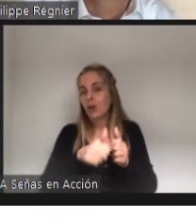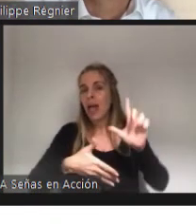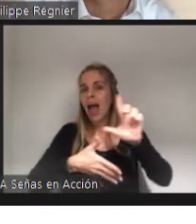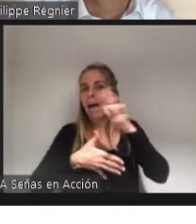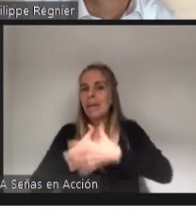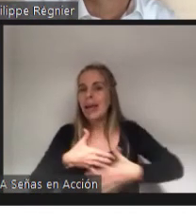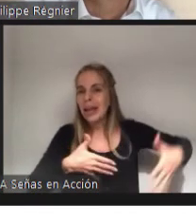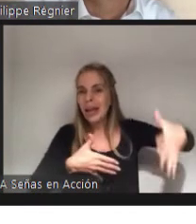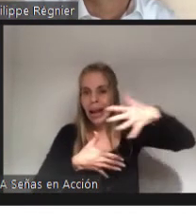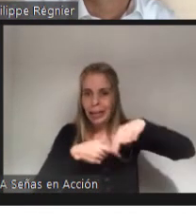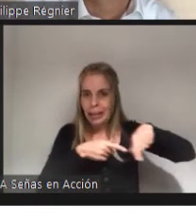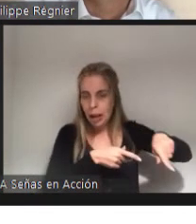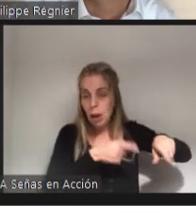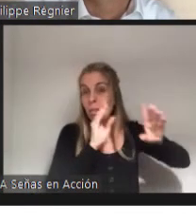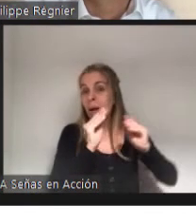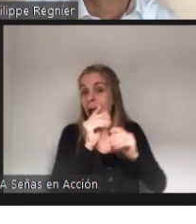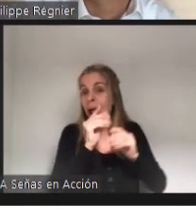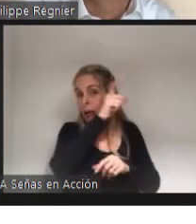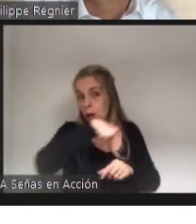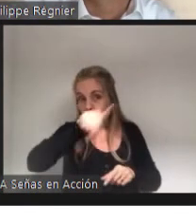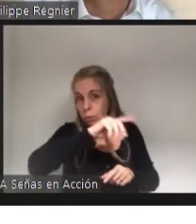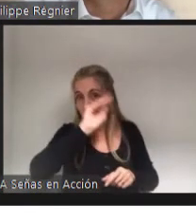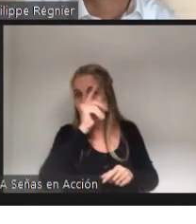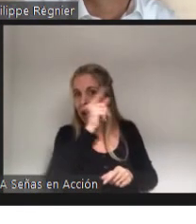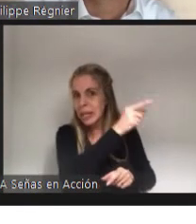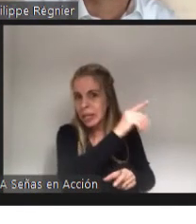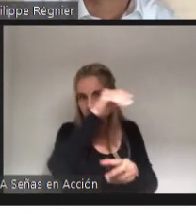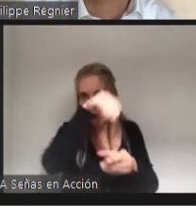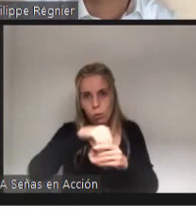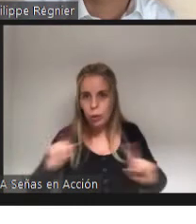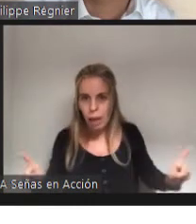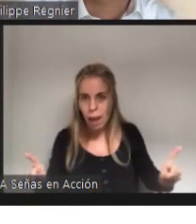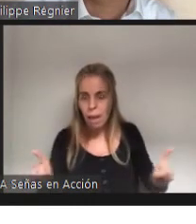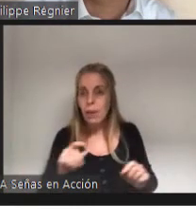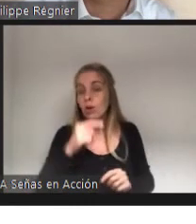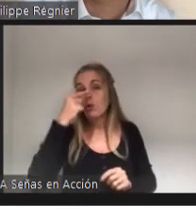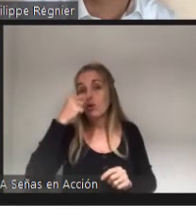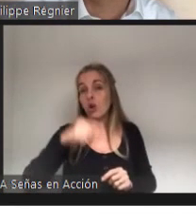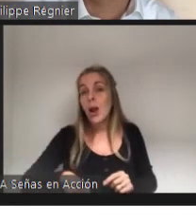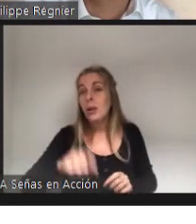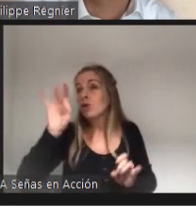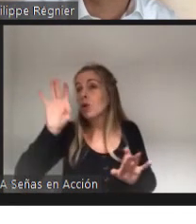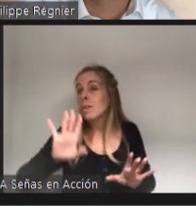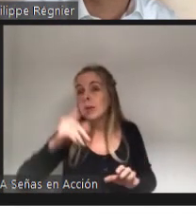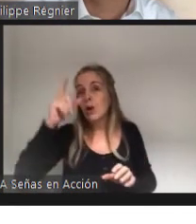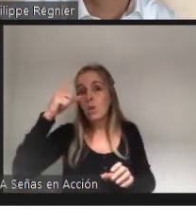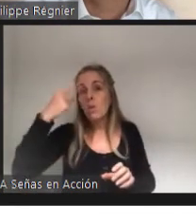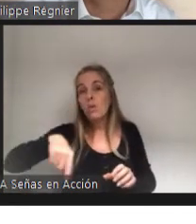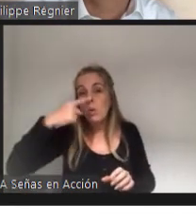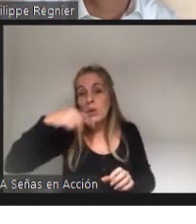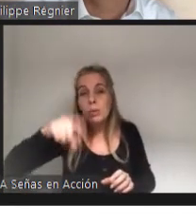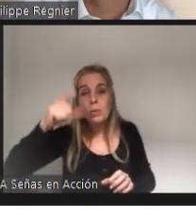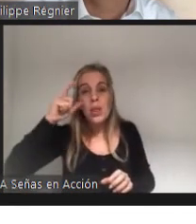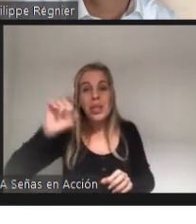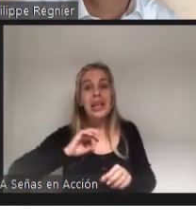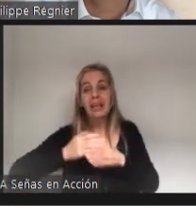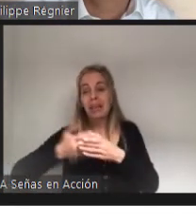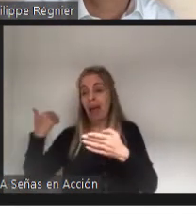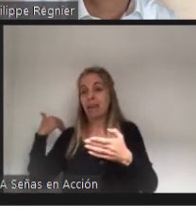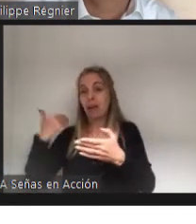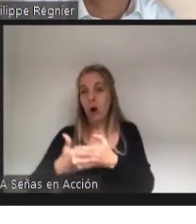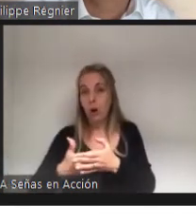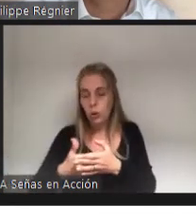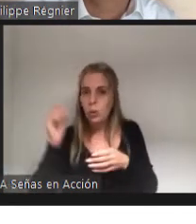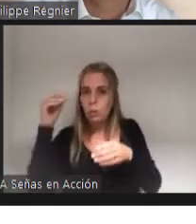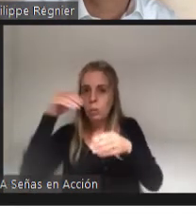of the history of Latin America for Brazilians, the fact that in Brazil, in the last 10 years, we have